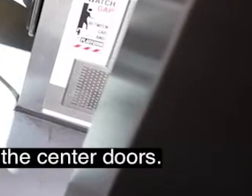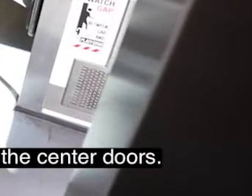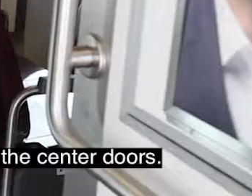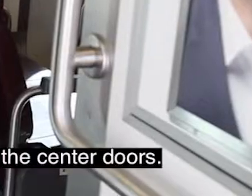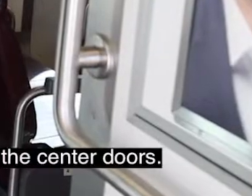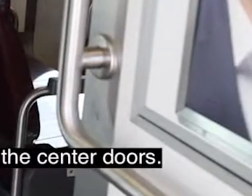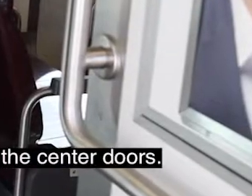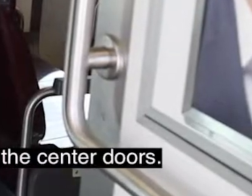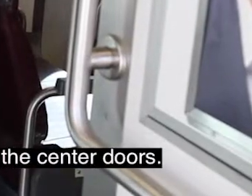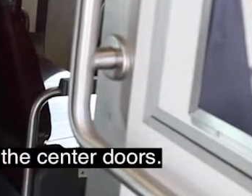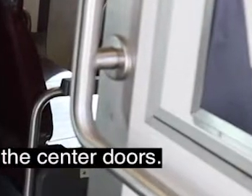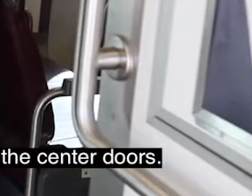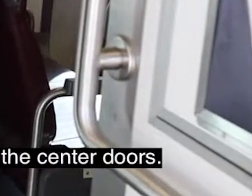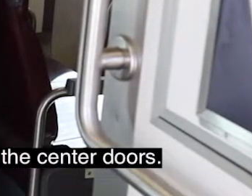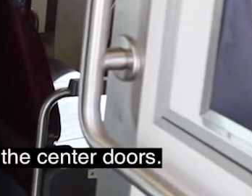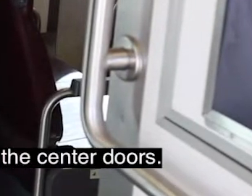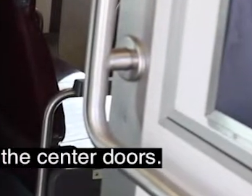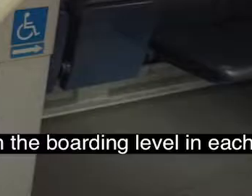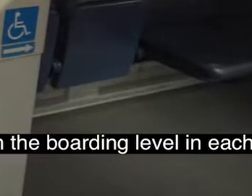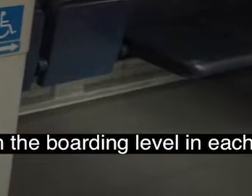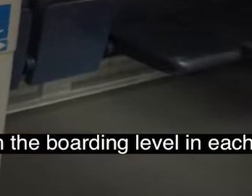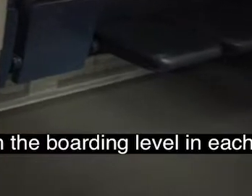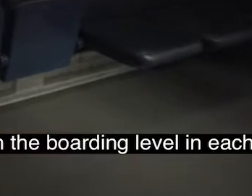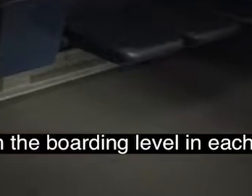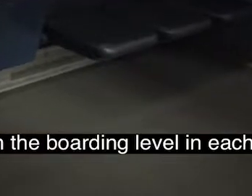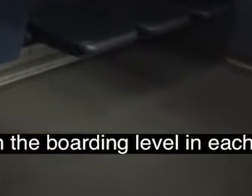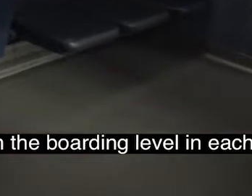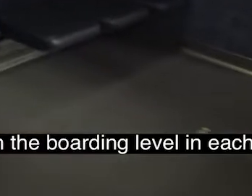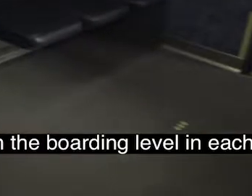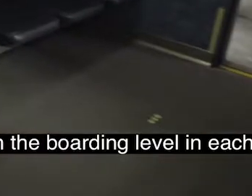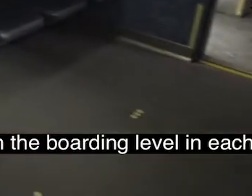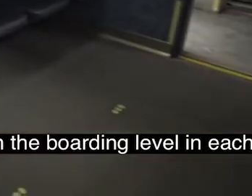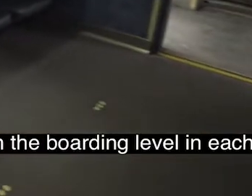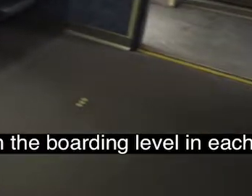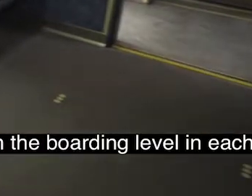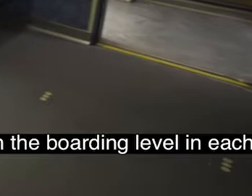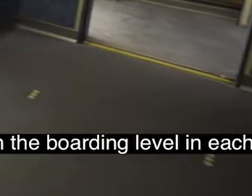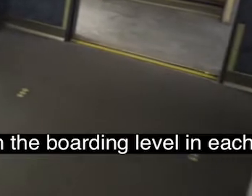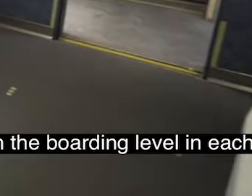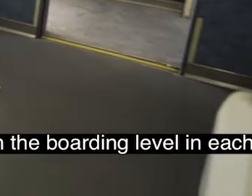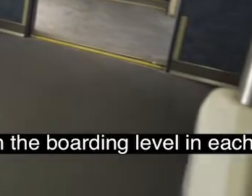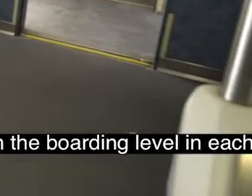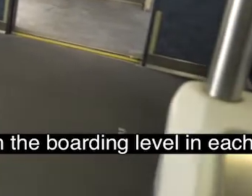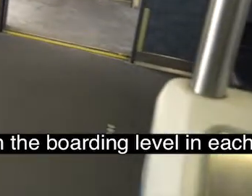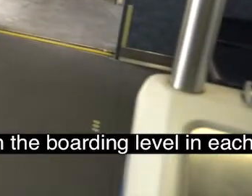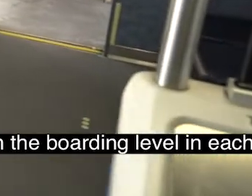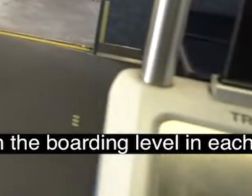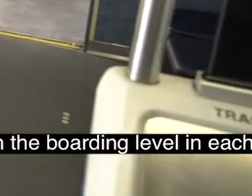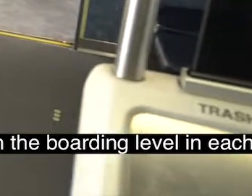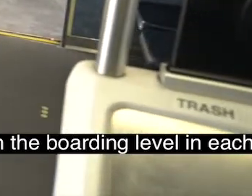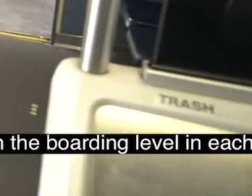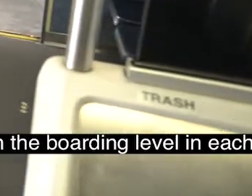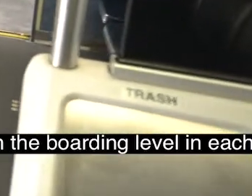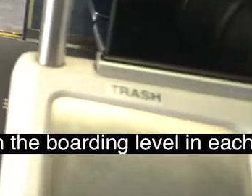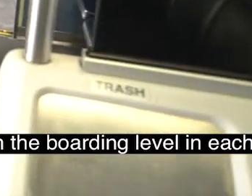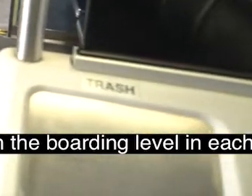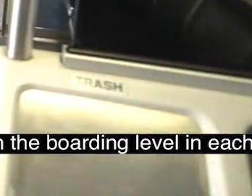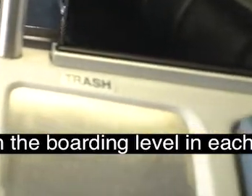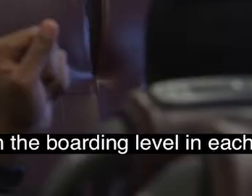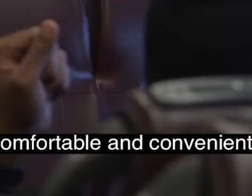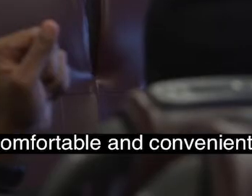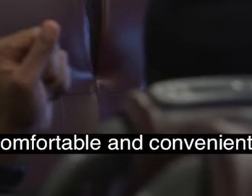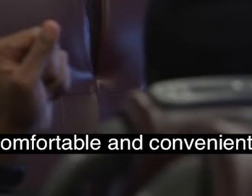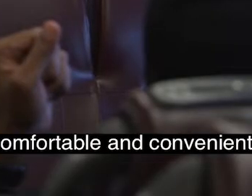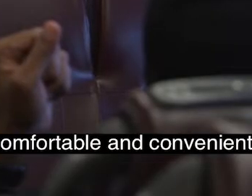in the vestibule areas by the center doors. The accessible area in the multi-level train cars is located on the boarding level at each